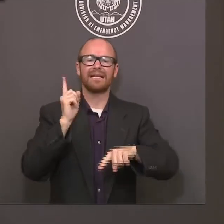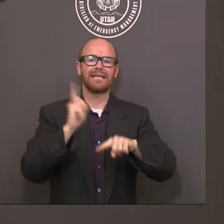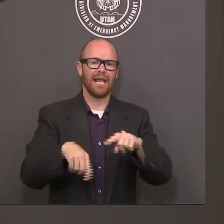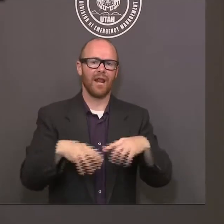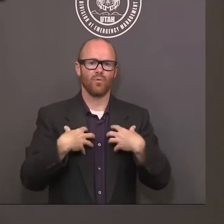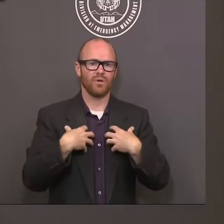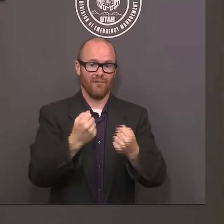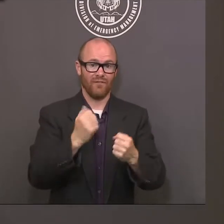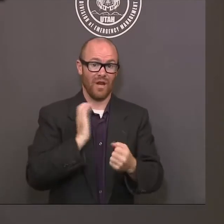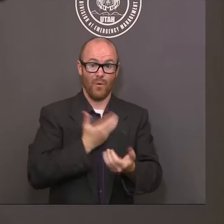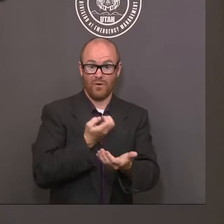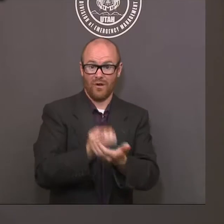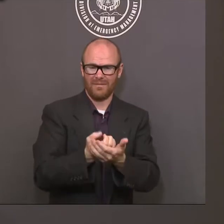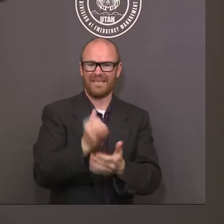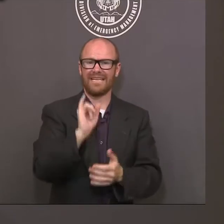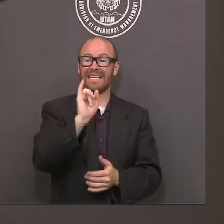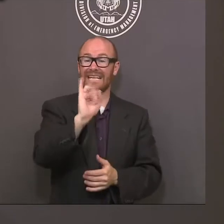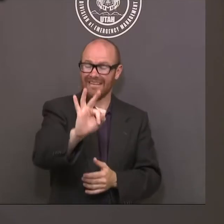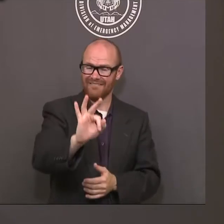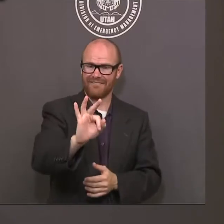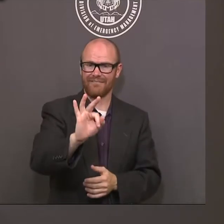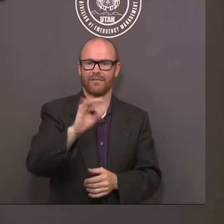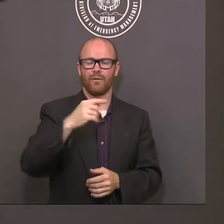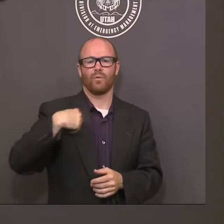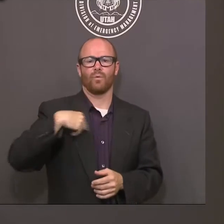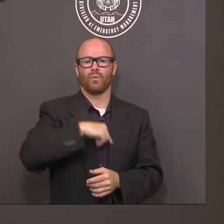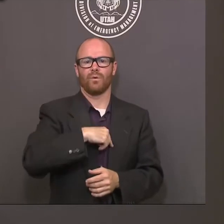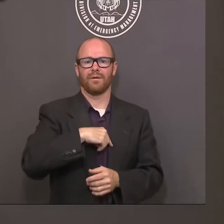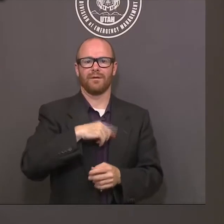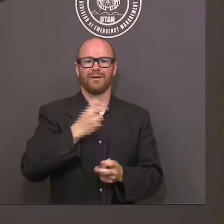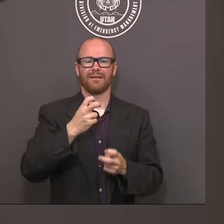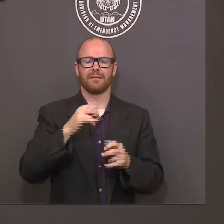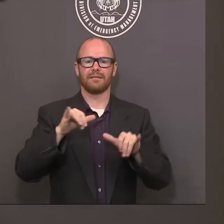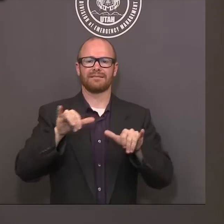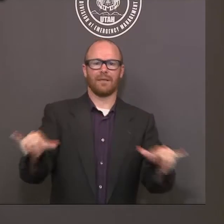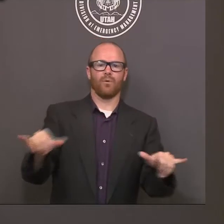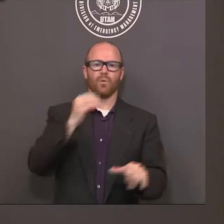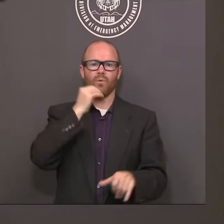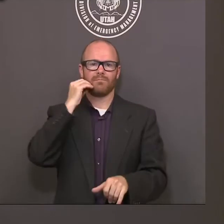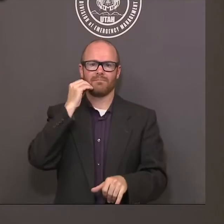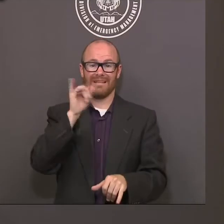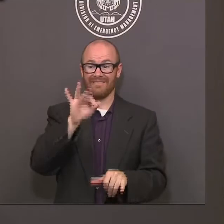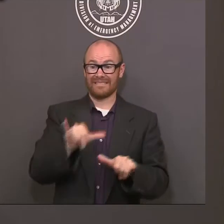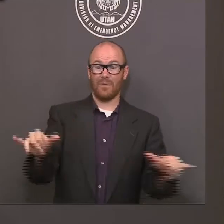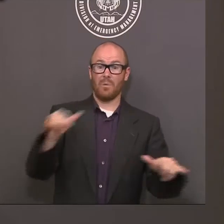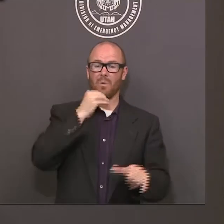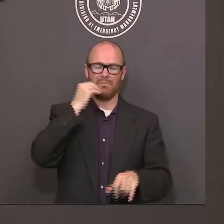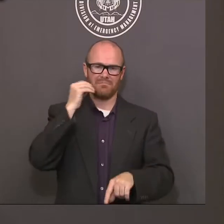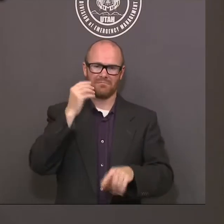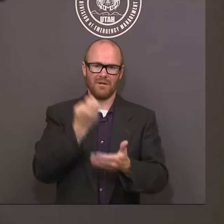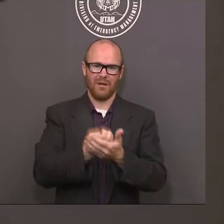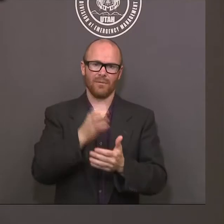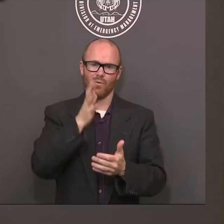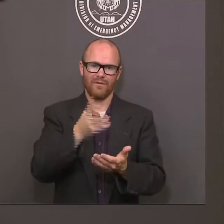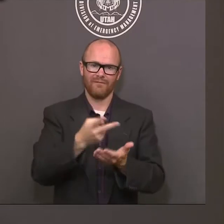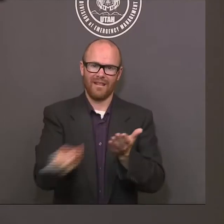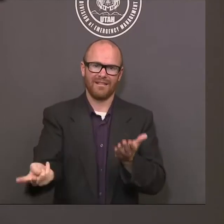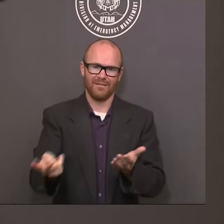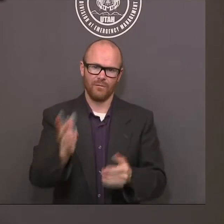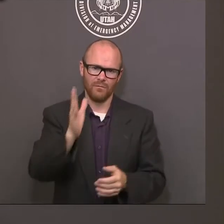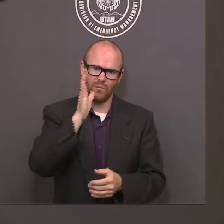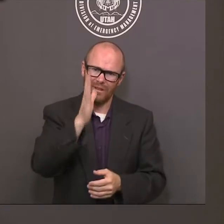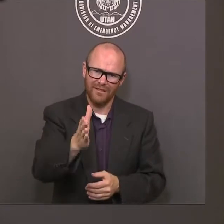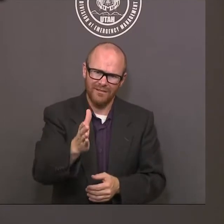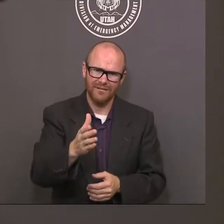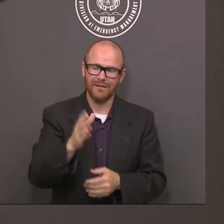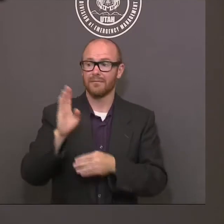our economy unless we're also at the same time engaging in safe health practices. And so businesses